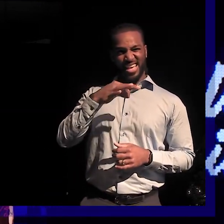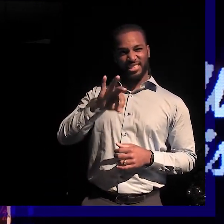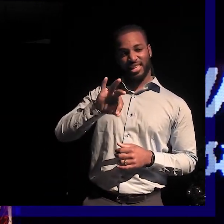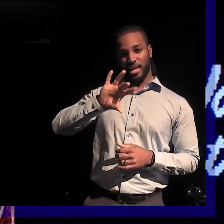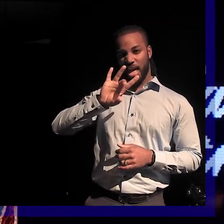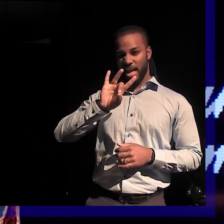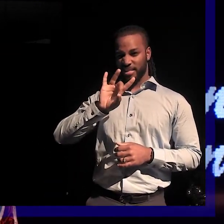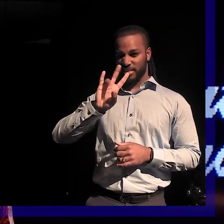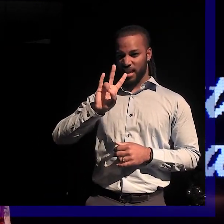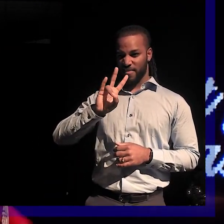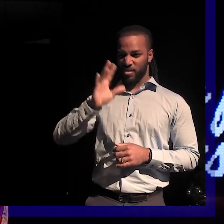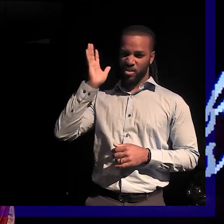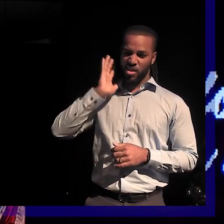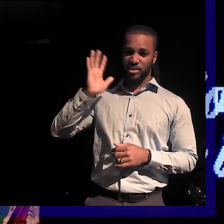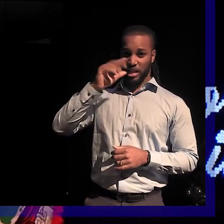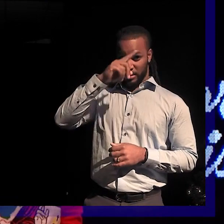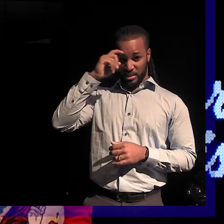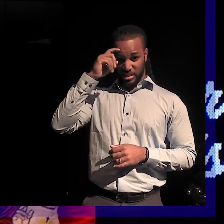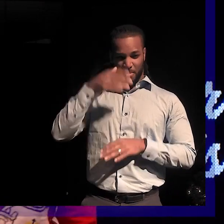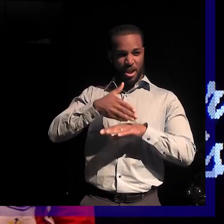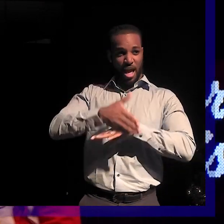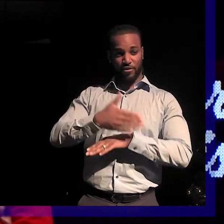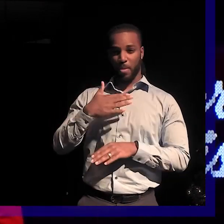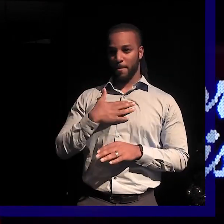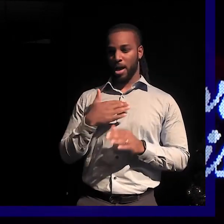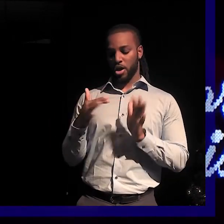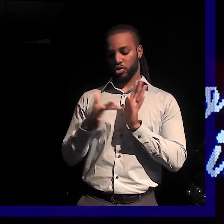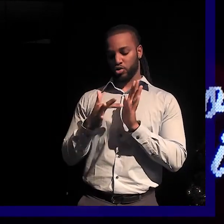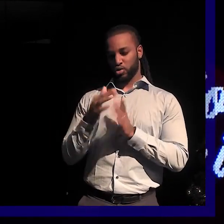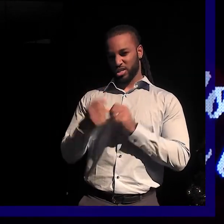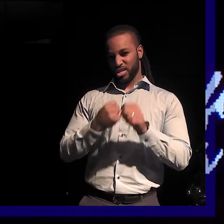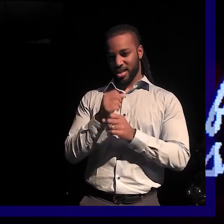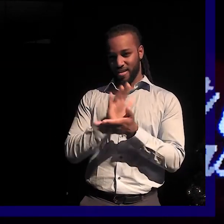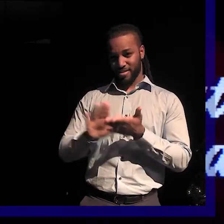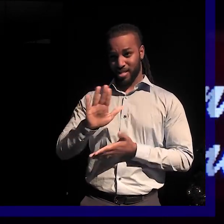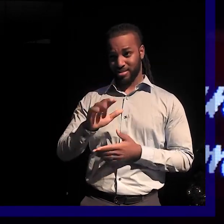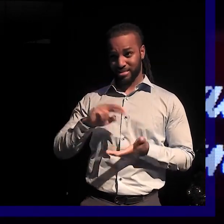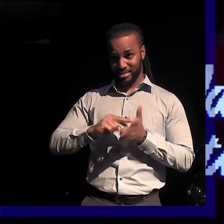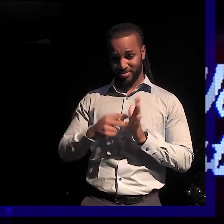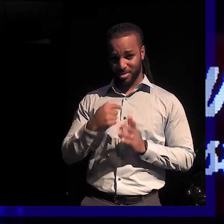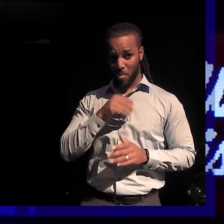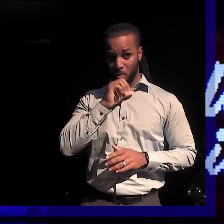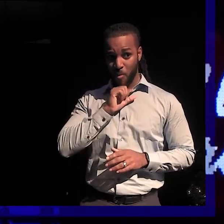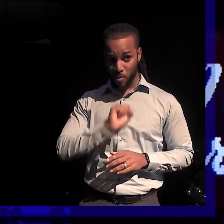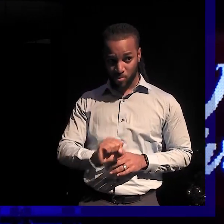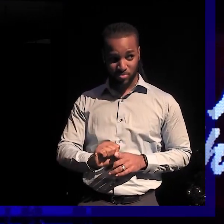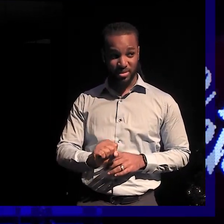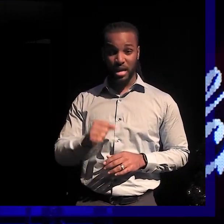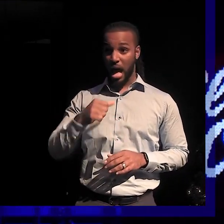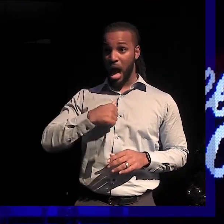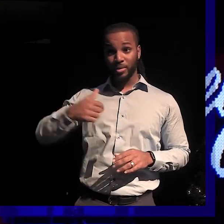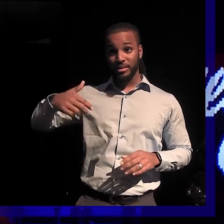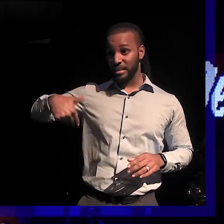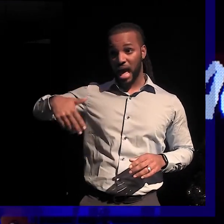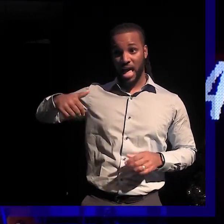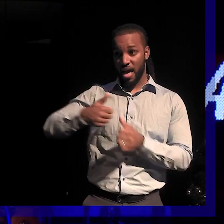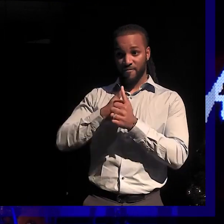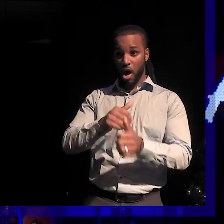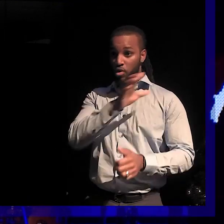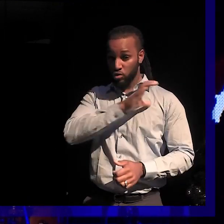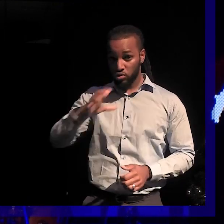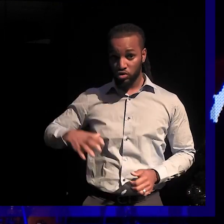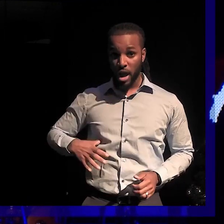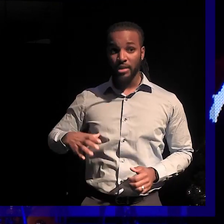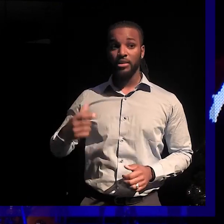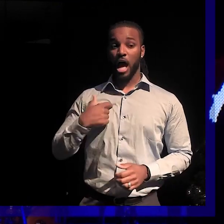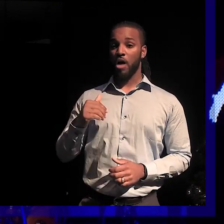1987. The summer after my junior year of college, that makes me old. I was not yet a follower of Christ. I was